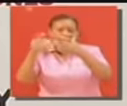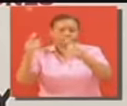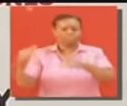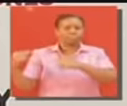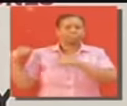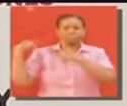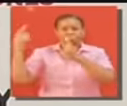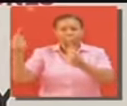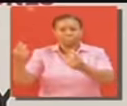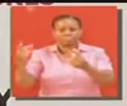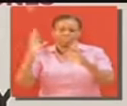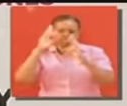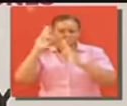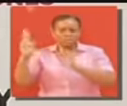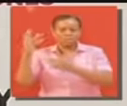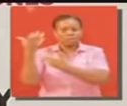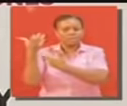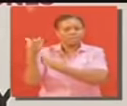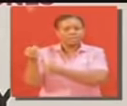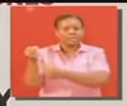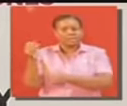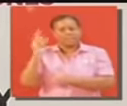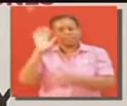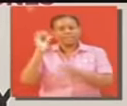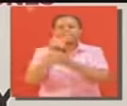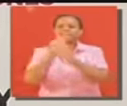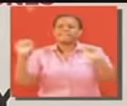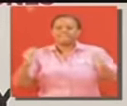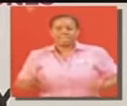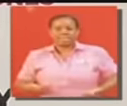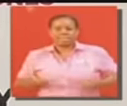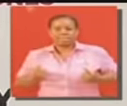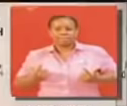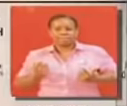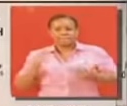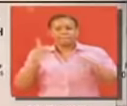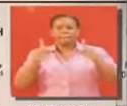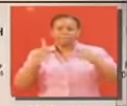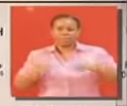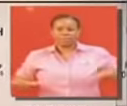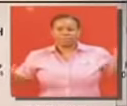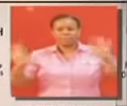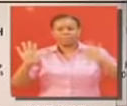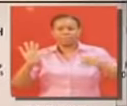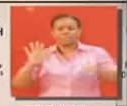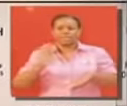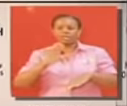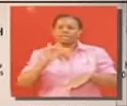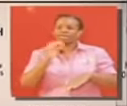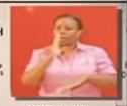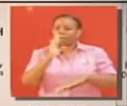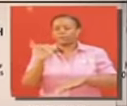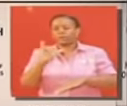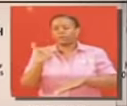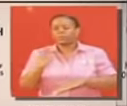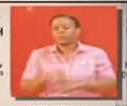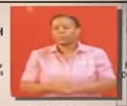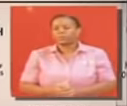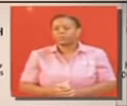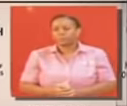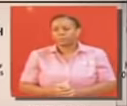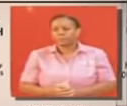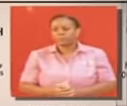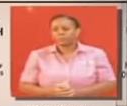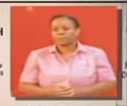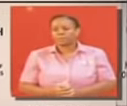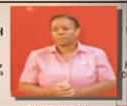lives and livelihood. That is what we're about. Thank you very much. Thank you very much. And now CNC3, we are ready